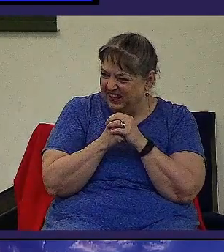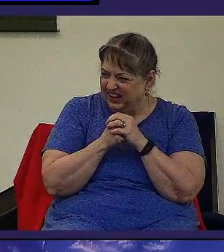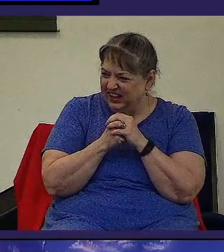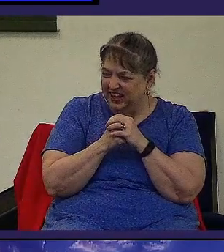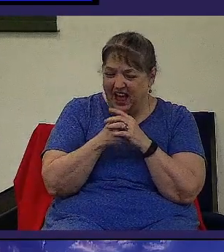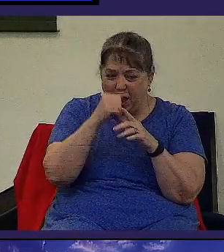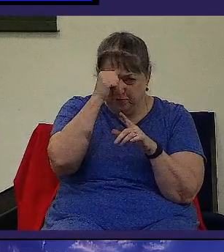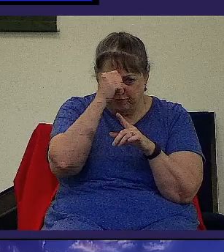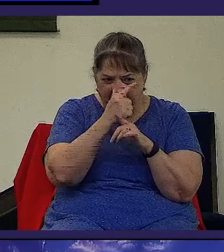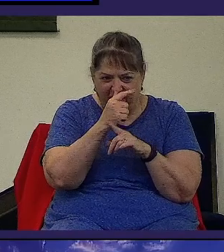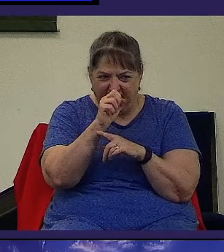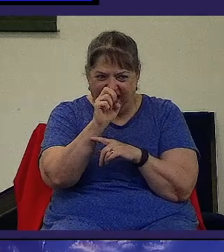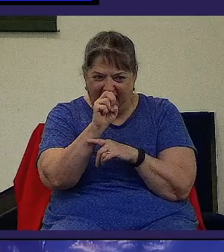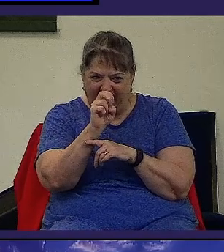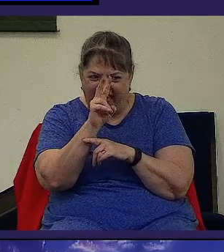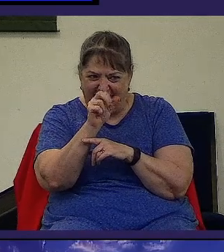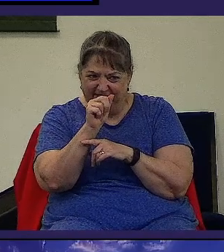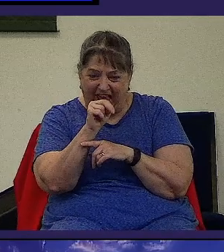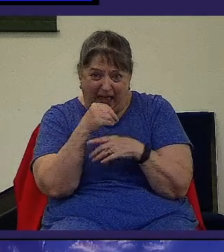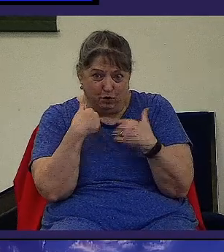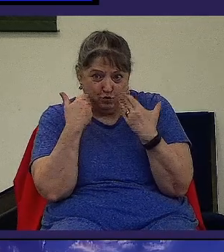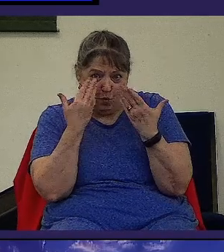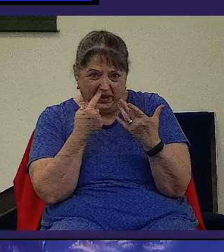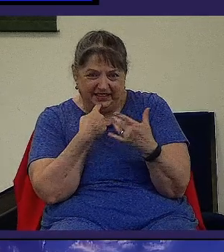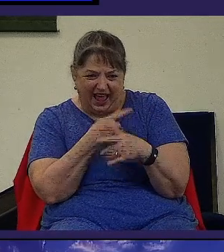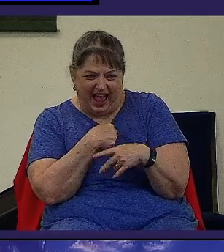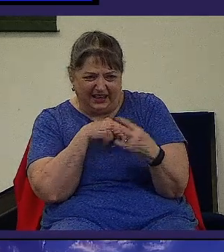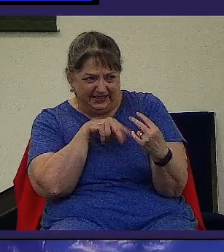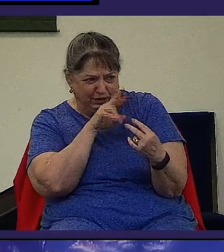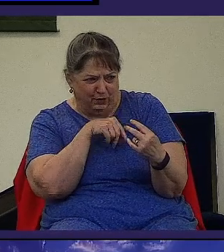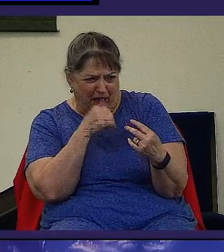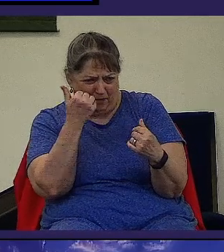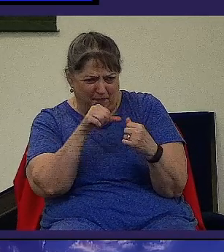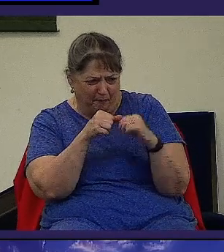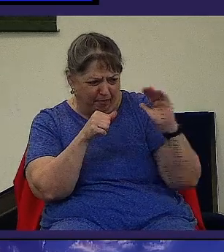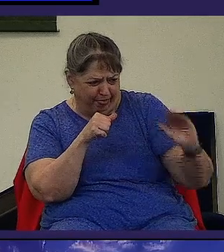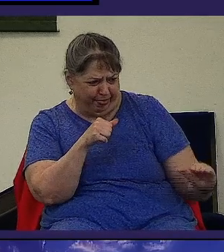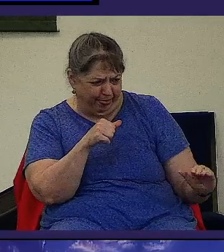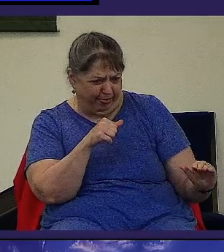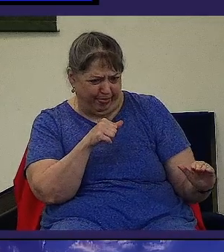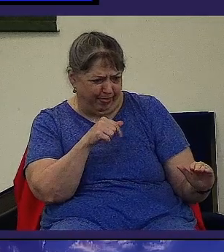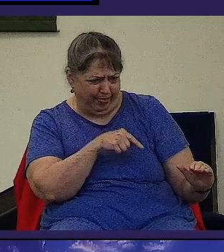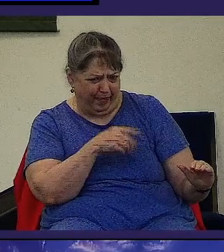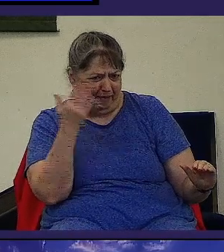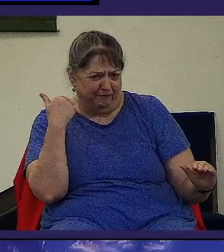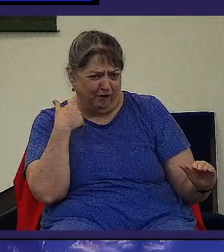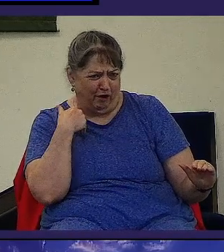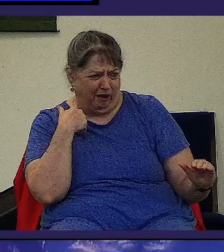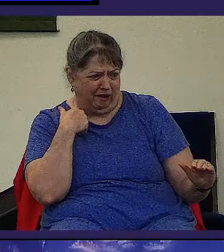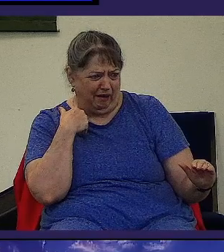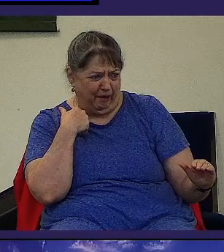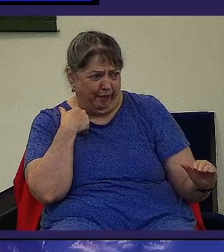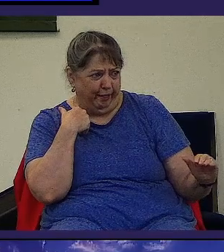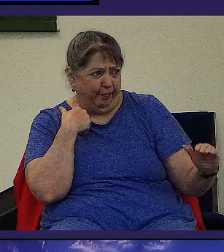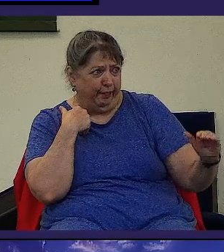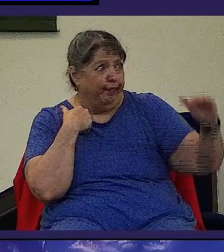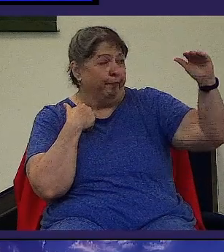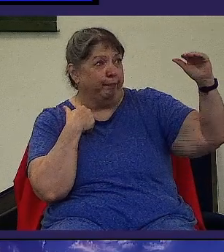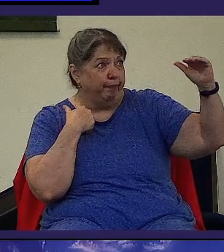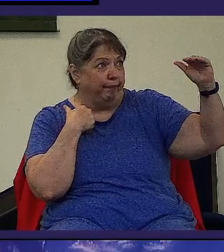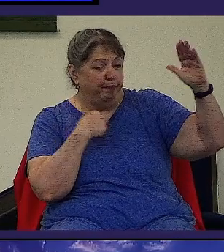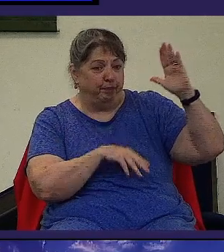and brother evan i don't know what to say i just every time i see you i remember this little kid when i walked into church and then one day you just